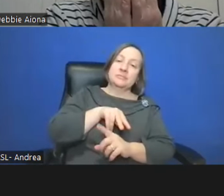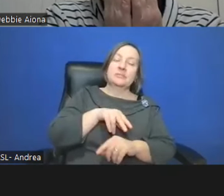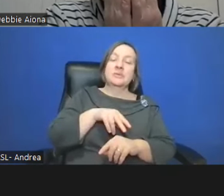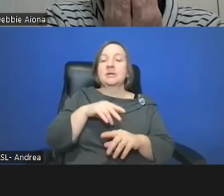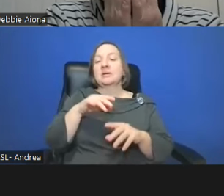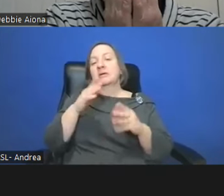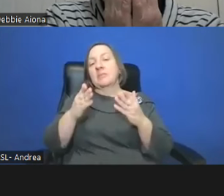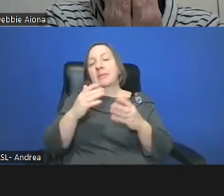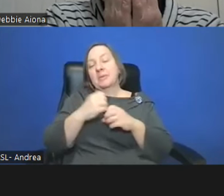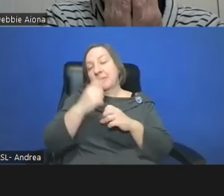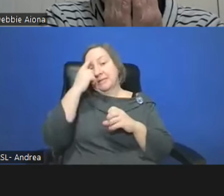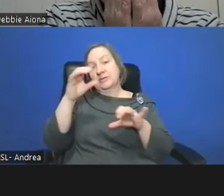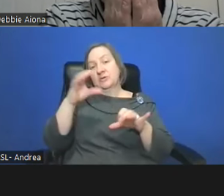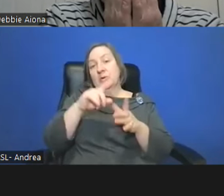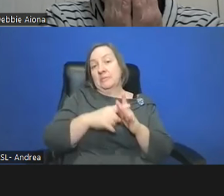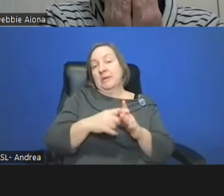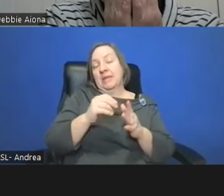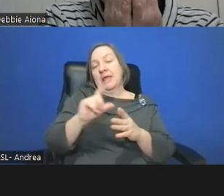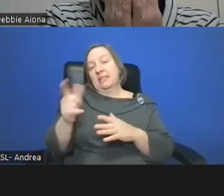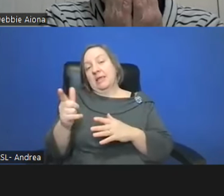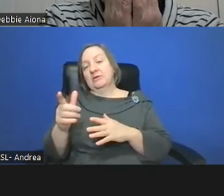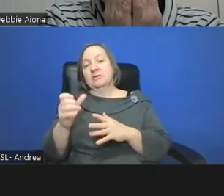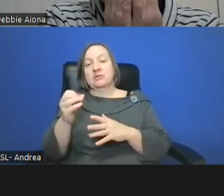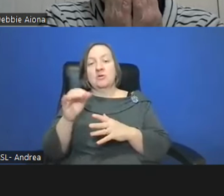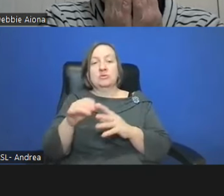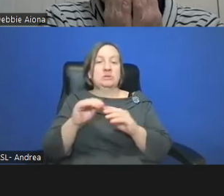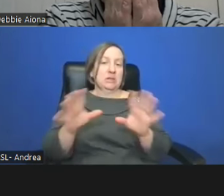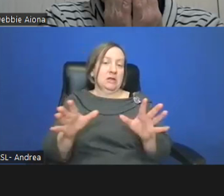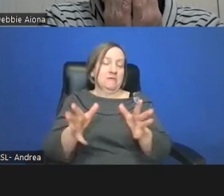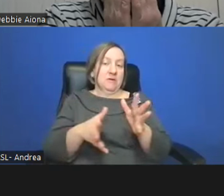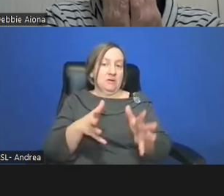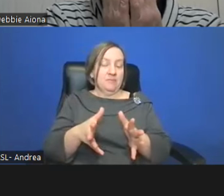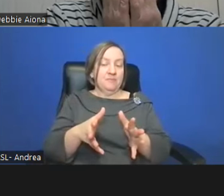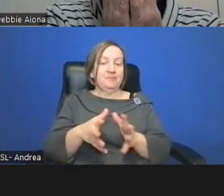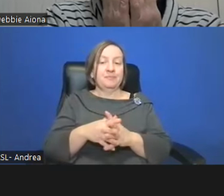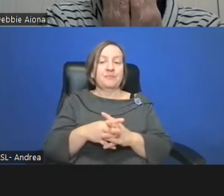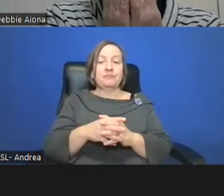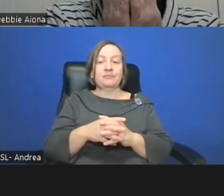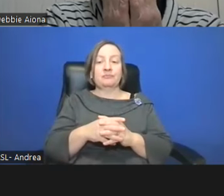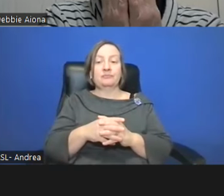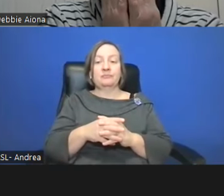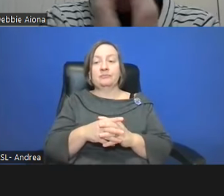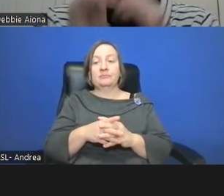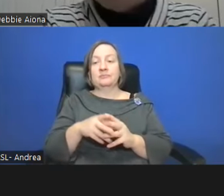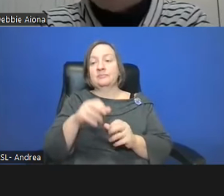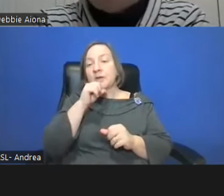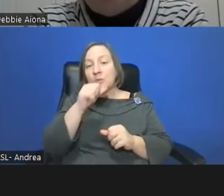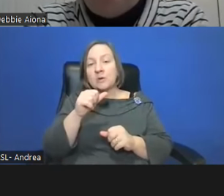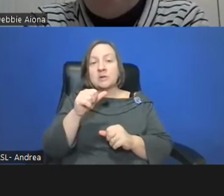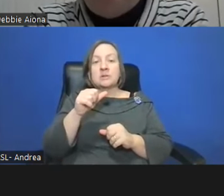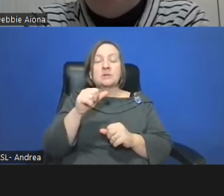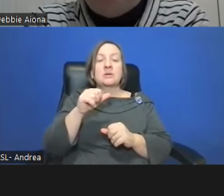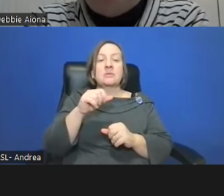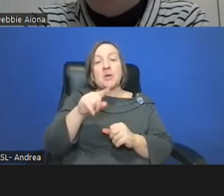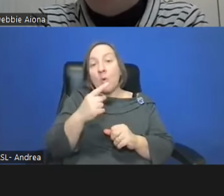sense to do not only at the beginning, but at a later point. So just to clarify, it wouldn't necessarily be only